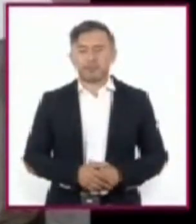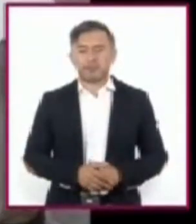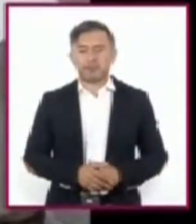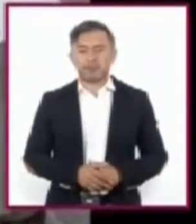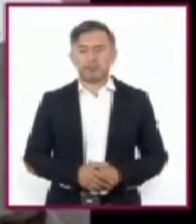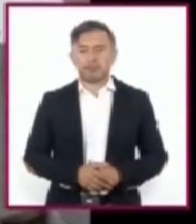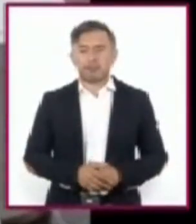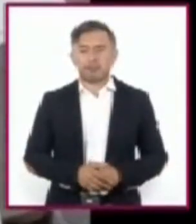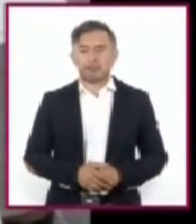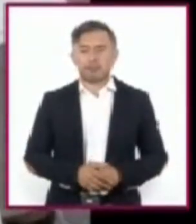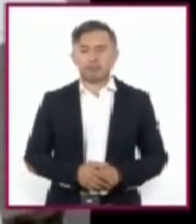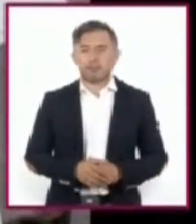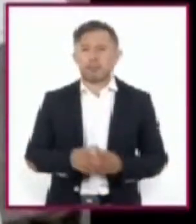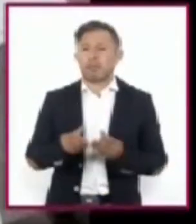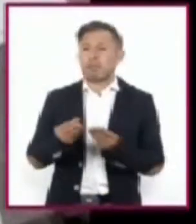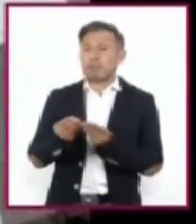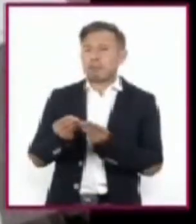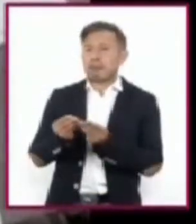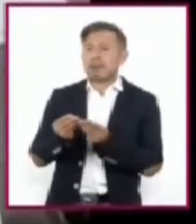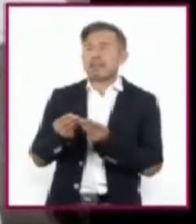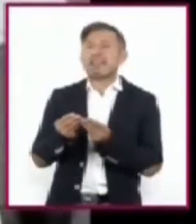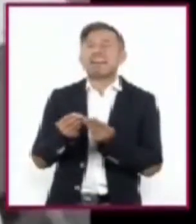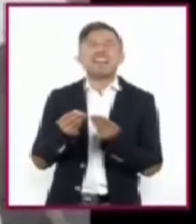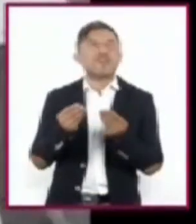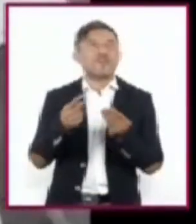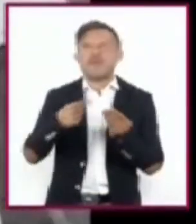We're gonna be rich!